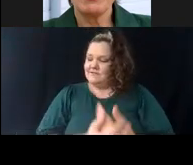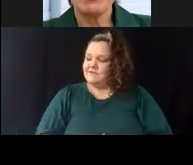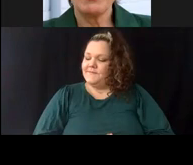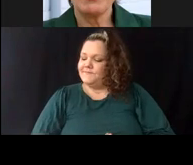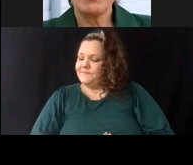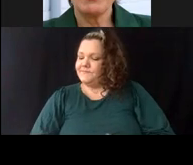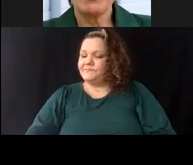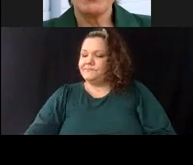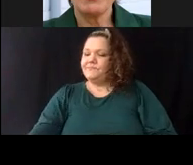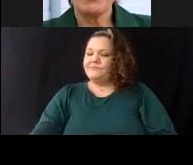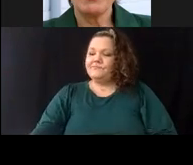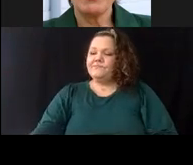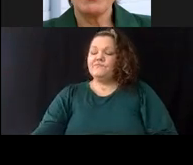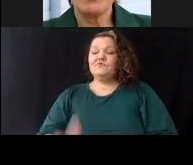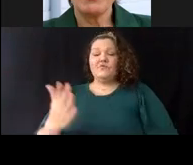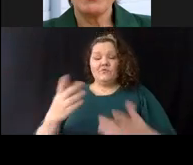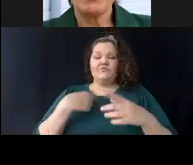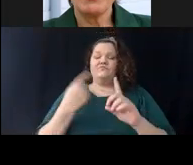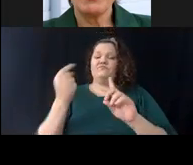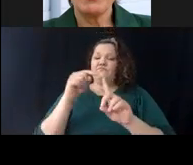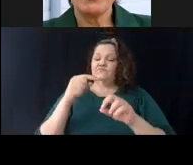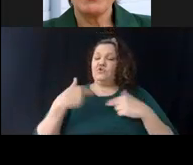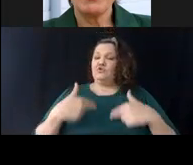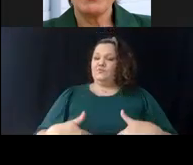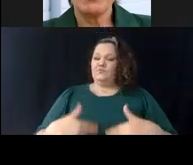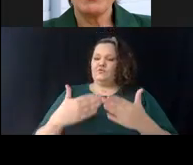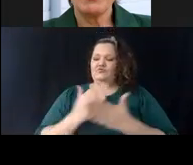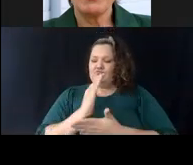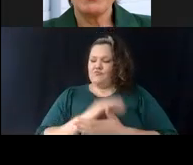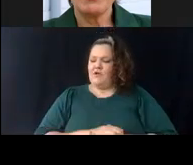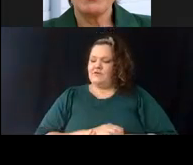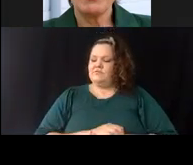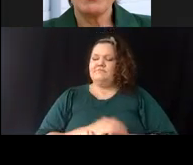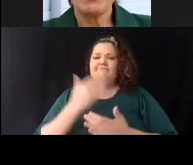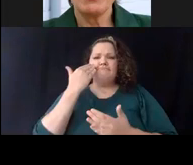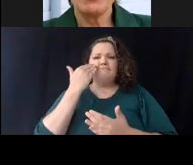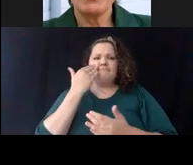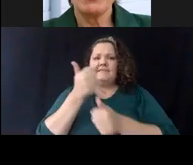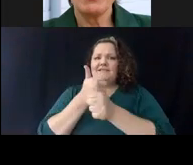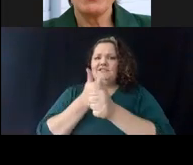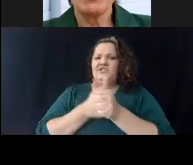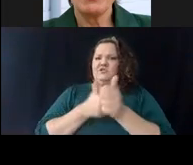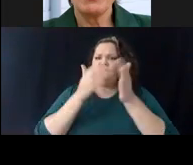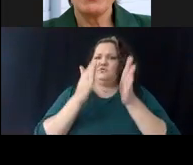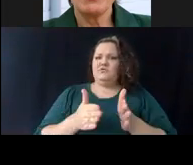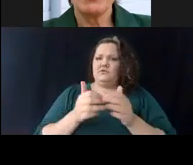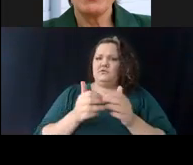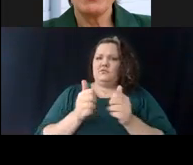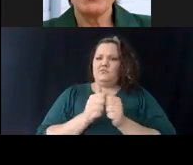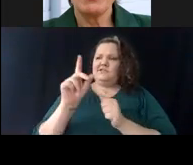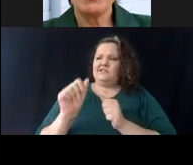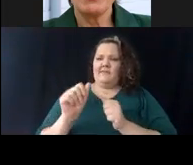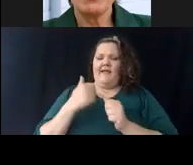of that community, and also how we do need to understand a disabled user's needs when we're looking at our content. So in terms of